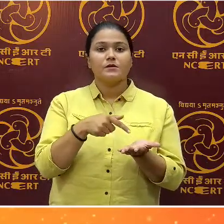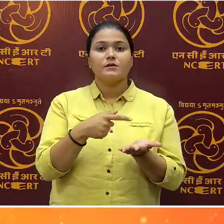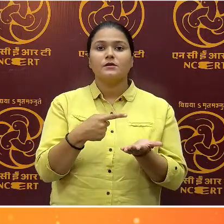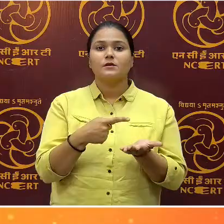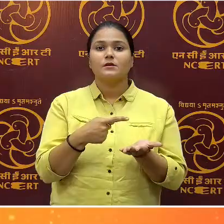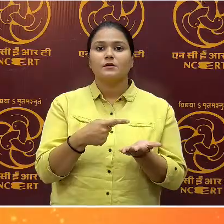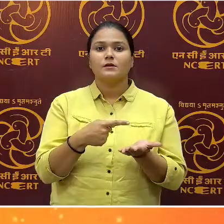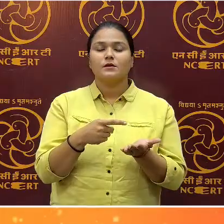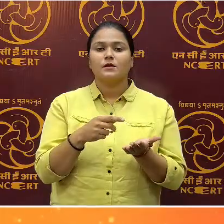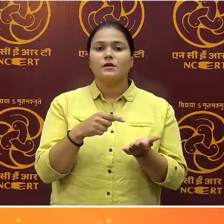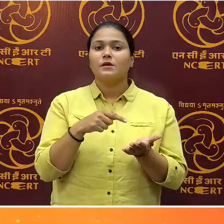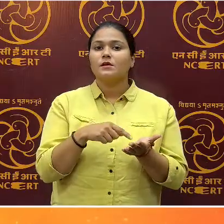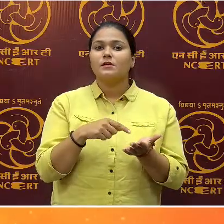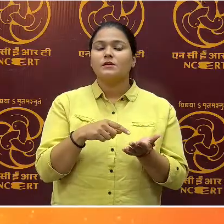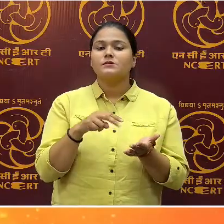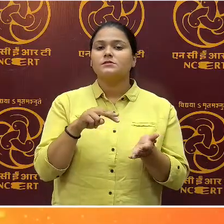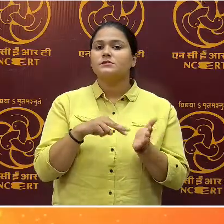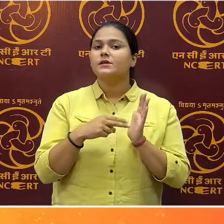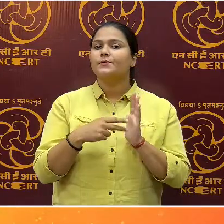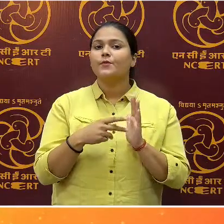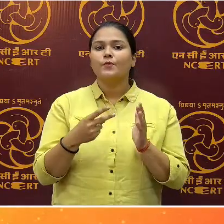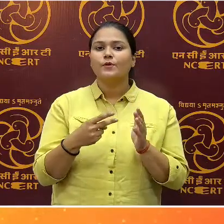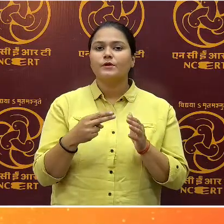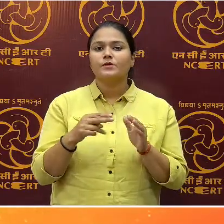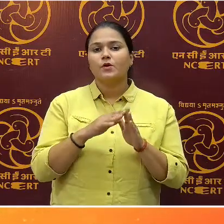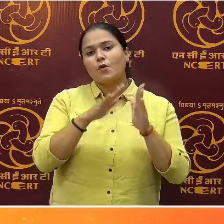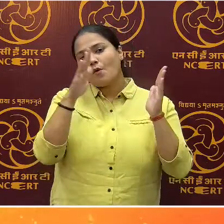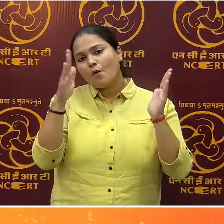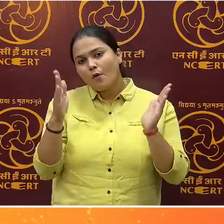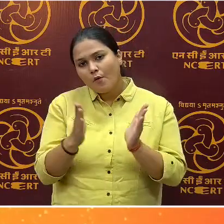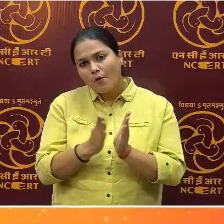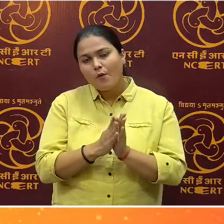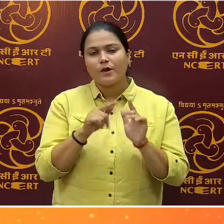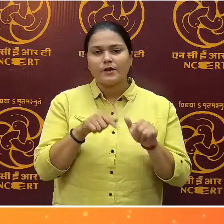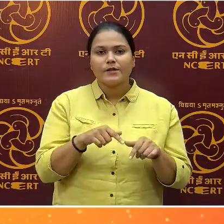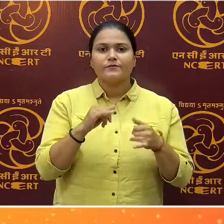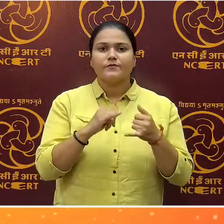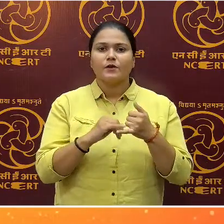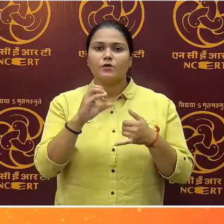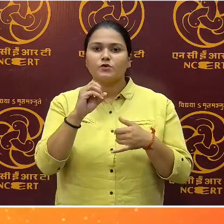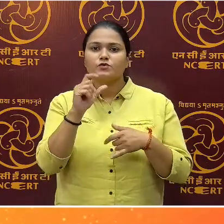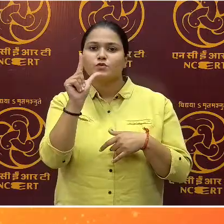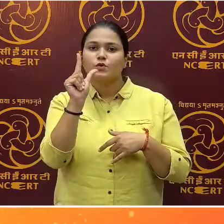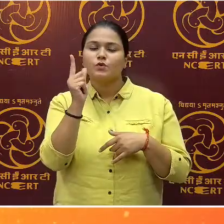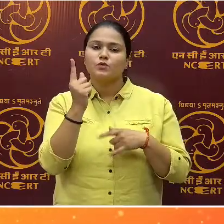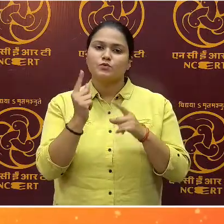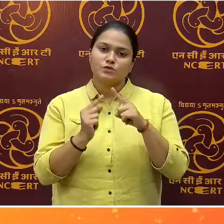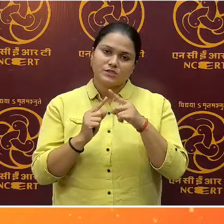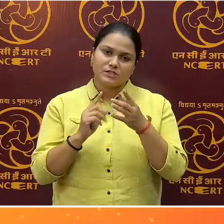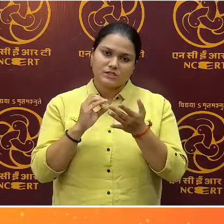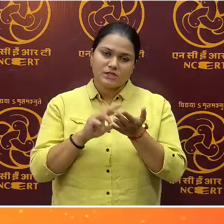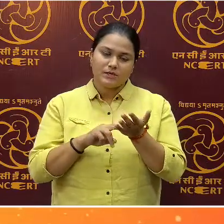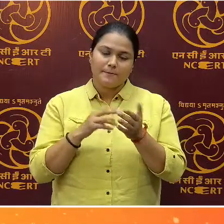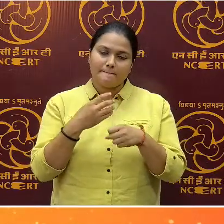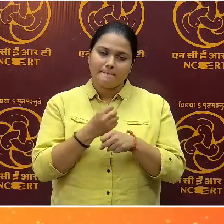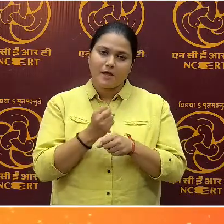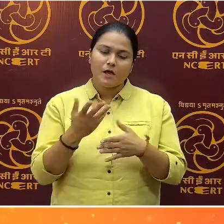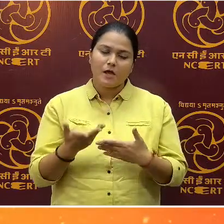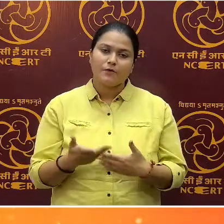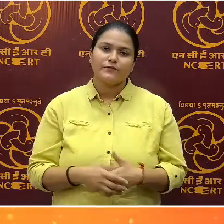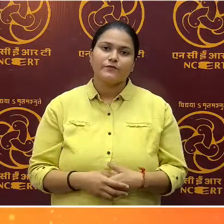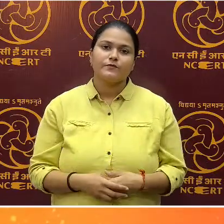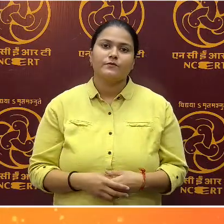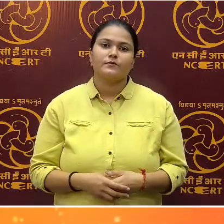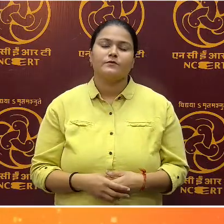what? Components of a solution. Okay. Always a solution is made when it has a solute and a